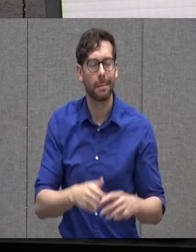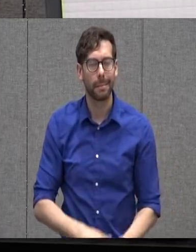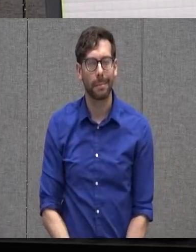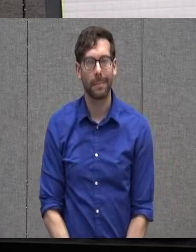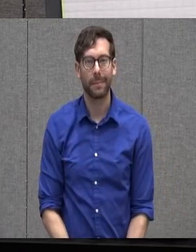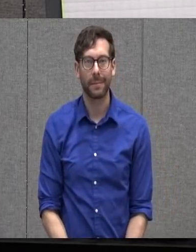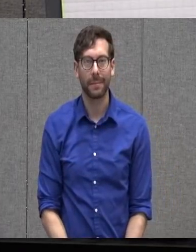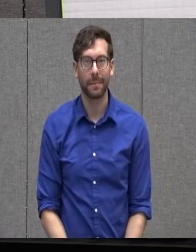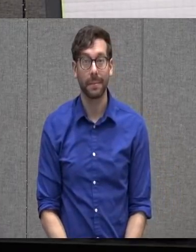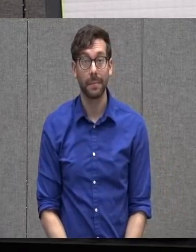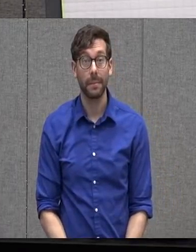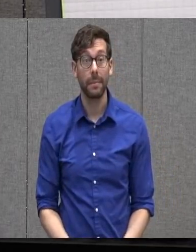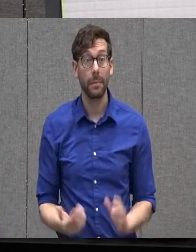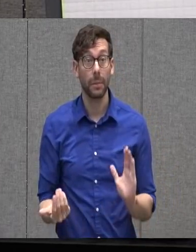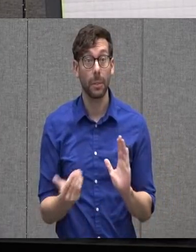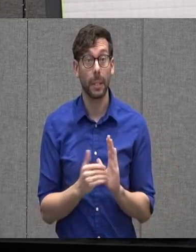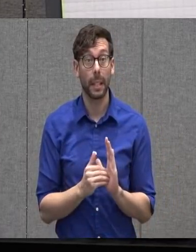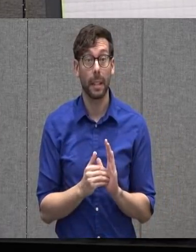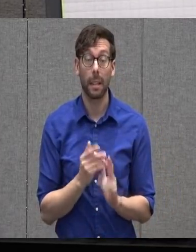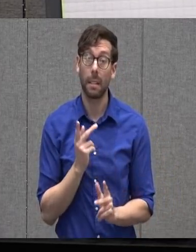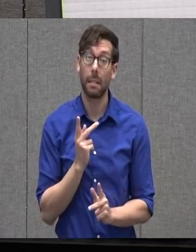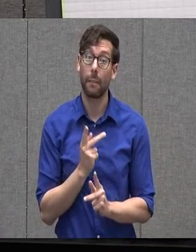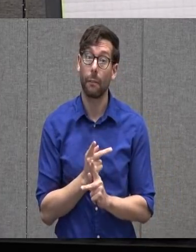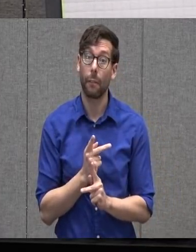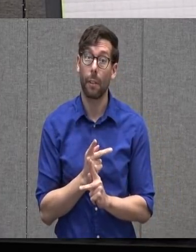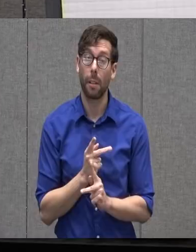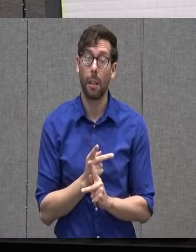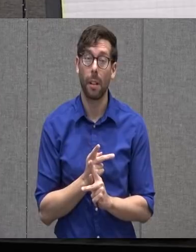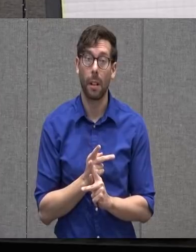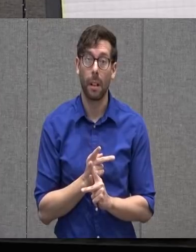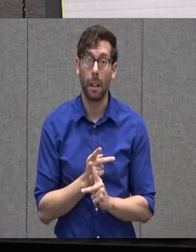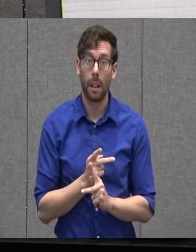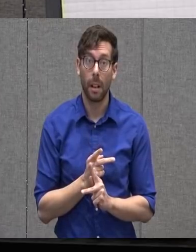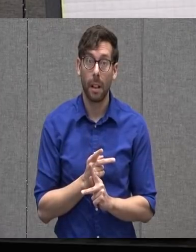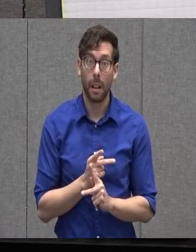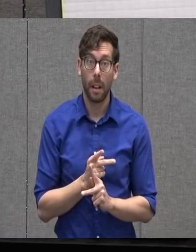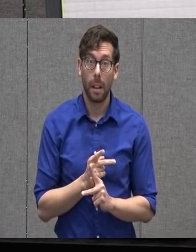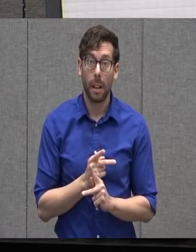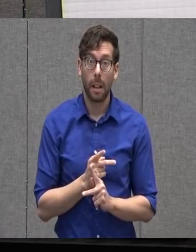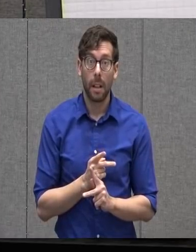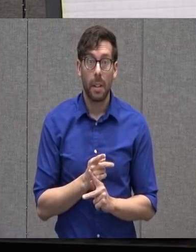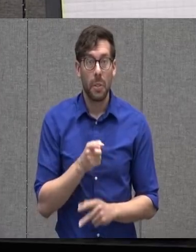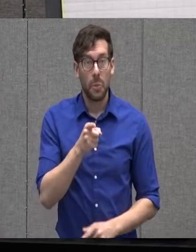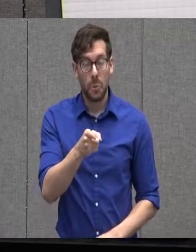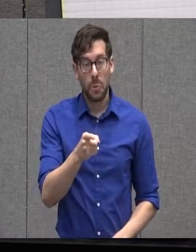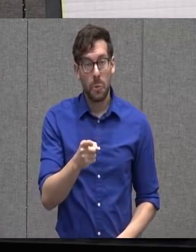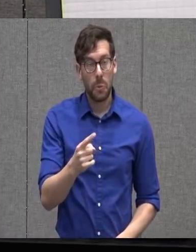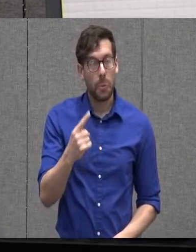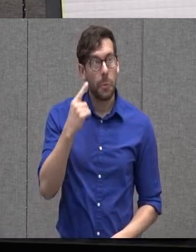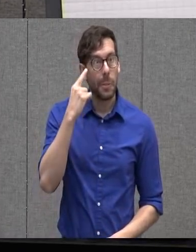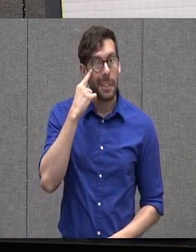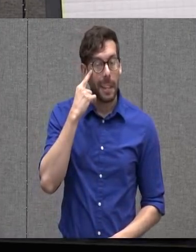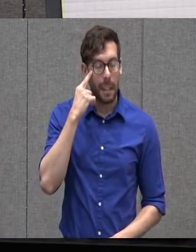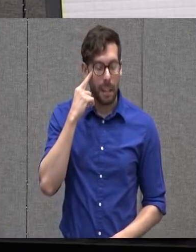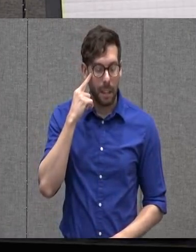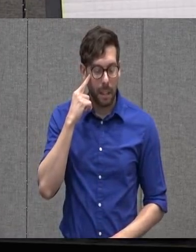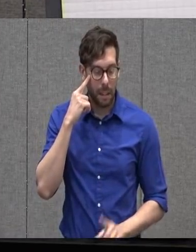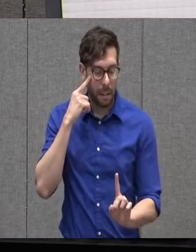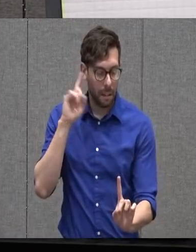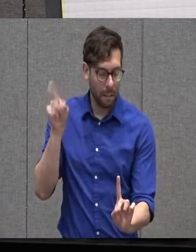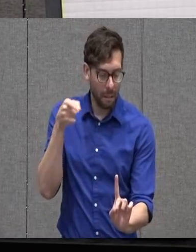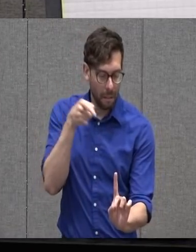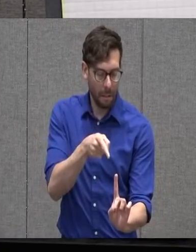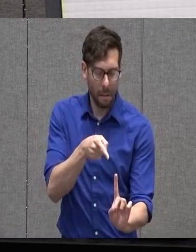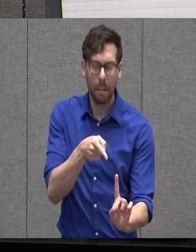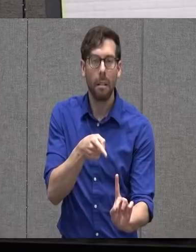So again, we need to be careful when maybe we have a sense or an idea that something could be hot, but it doesn't look hot.